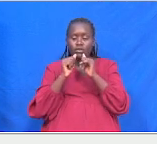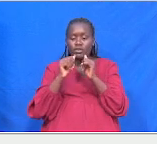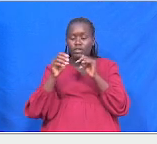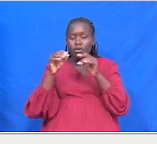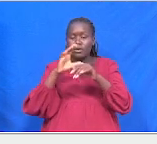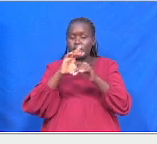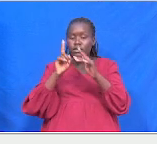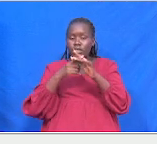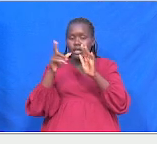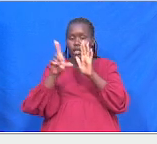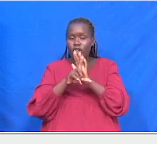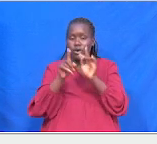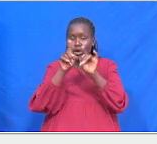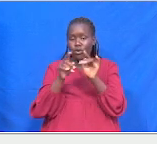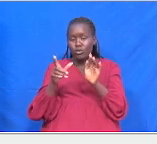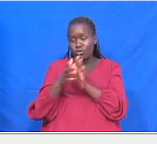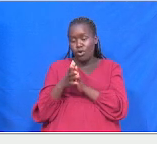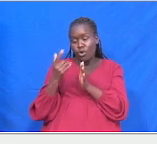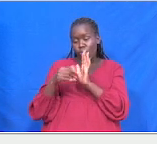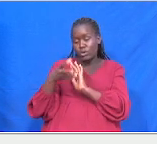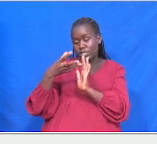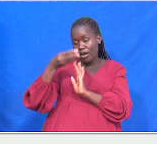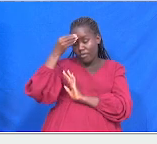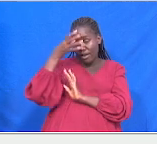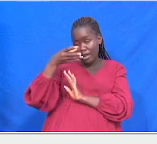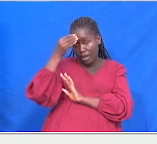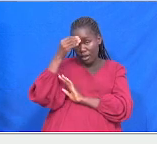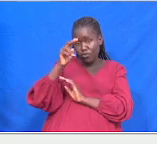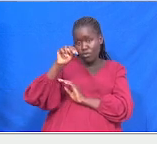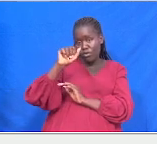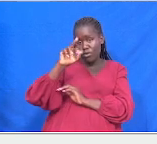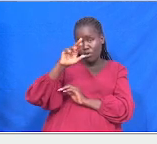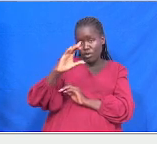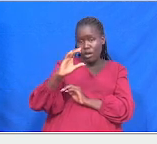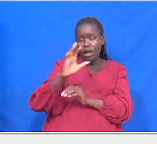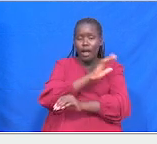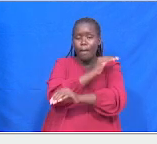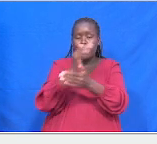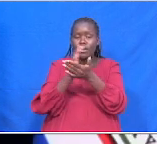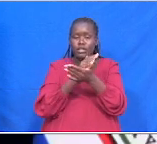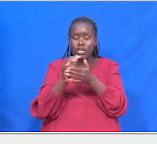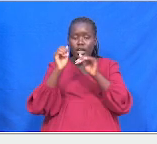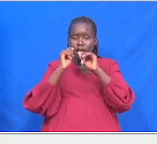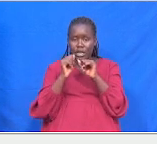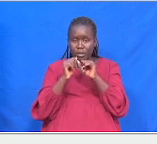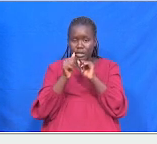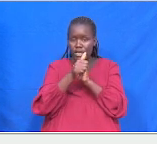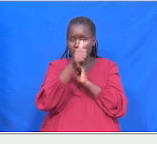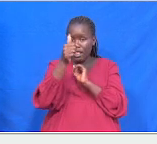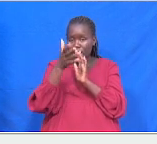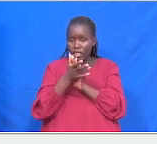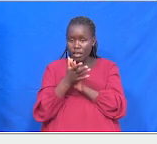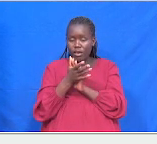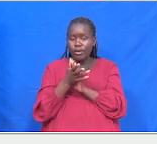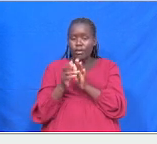law and lessons learned from the well-known disputed 202 NAC power sharing agreement. Further power sharing agreements are a